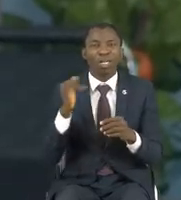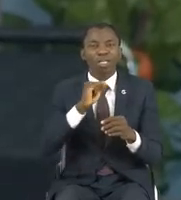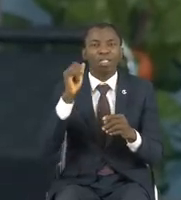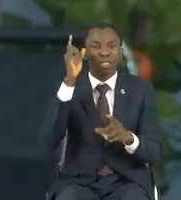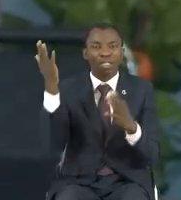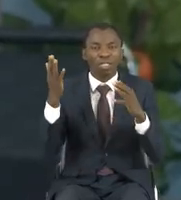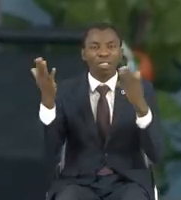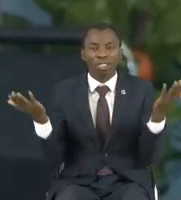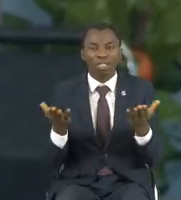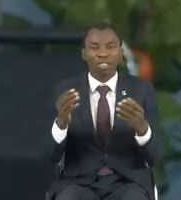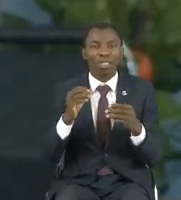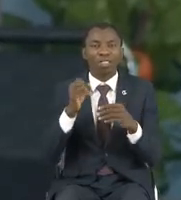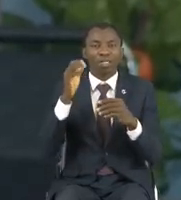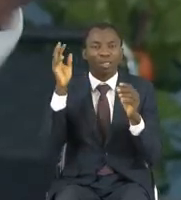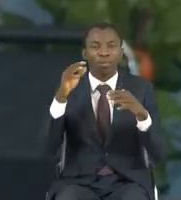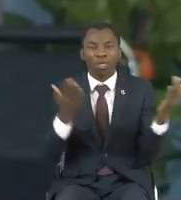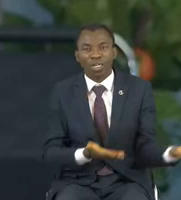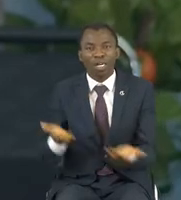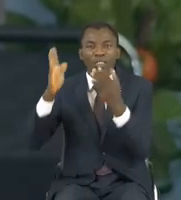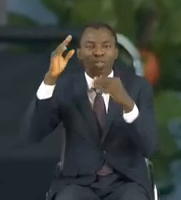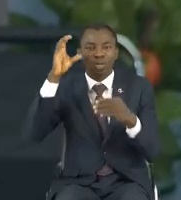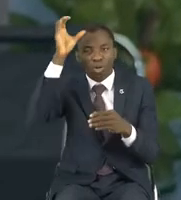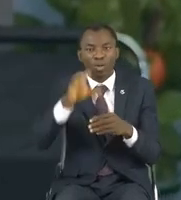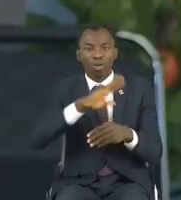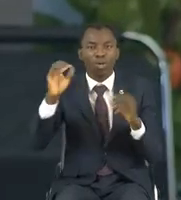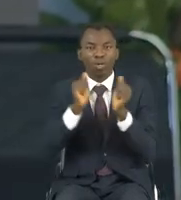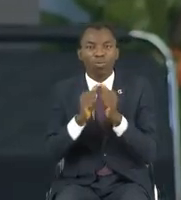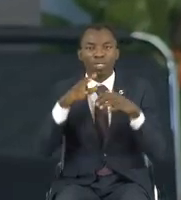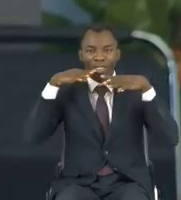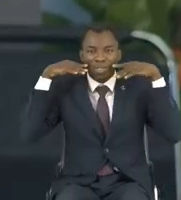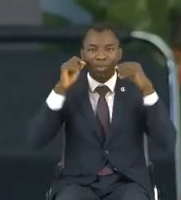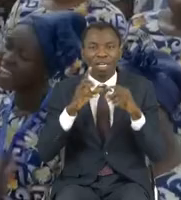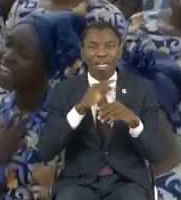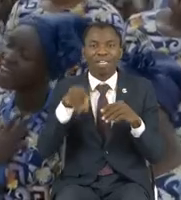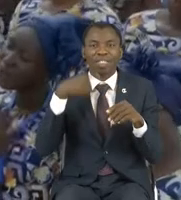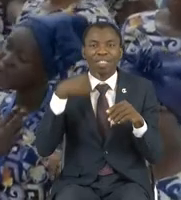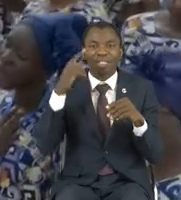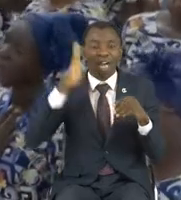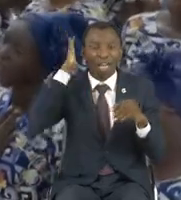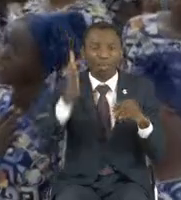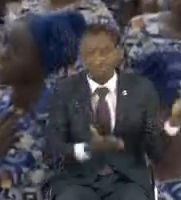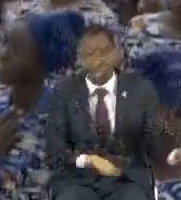cross with a smile. Say, I'll bear my cross with a smile.